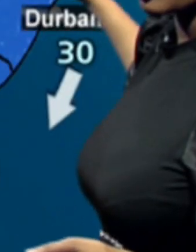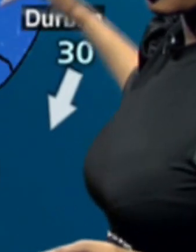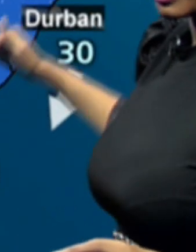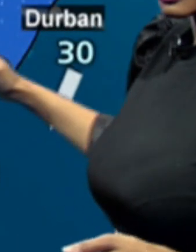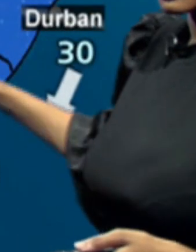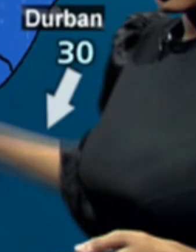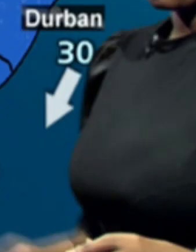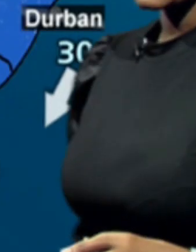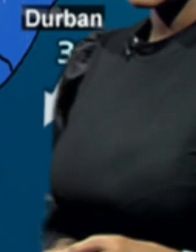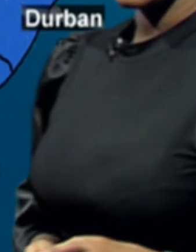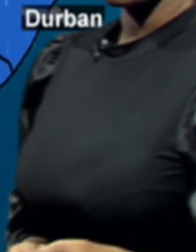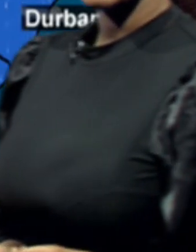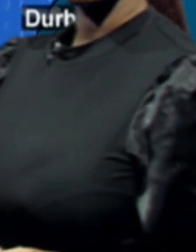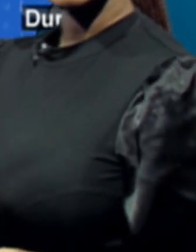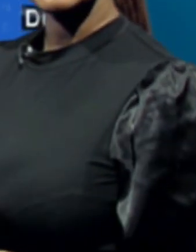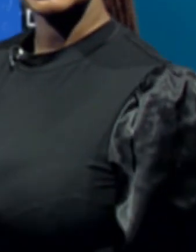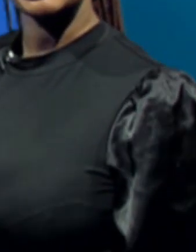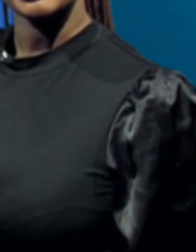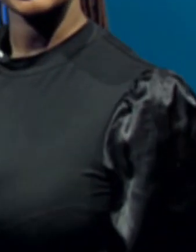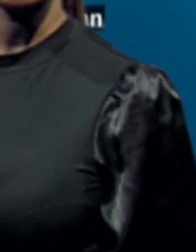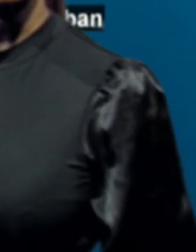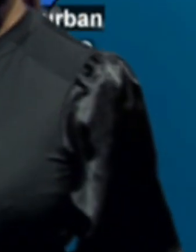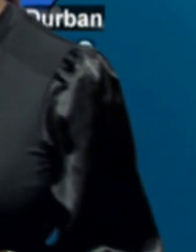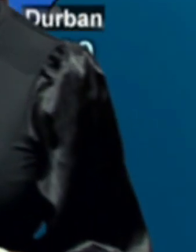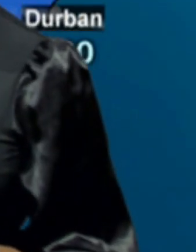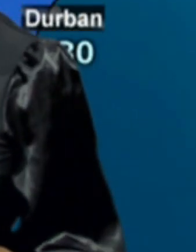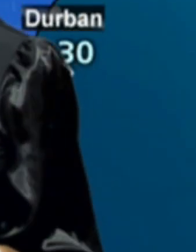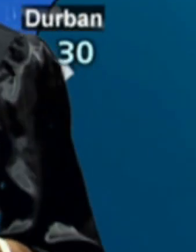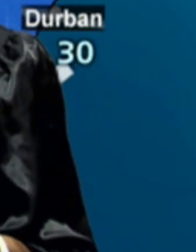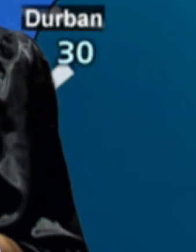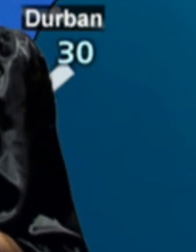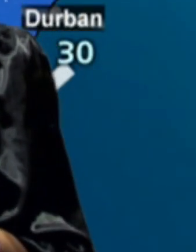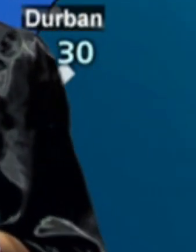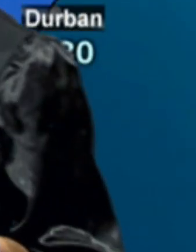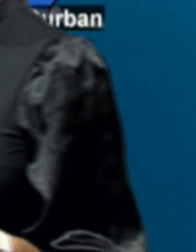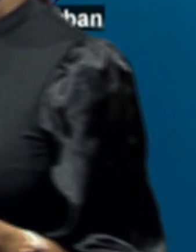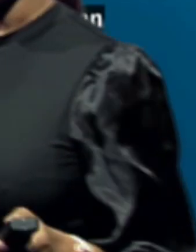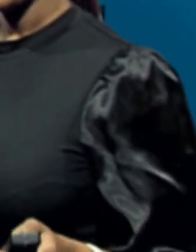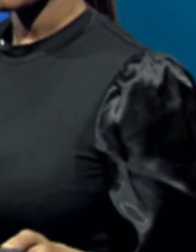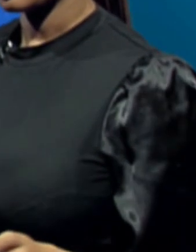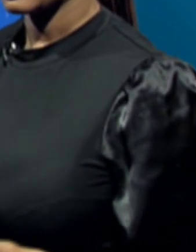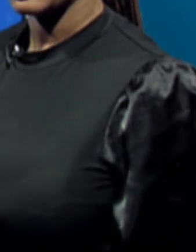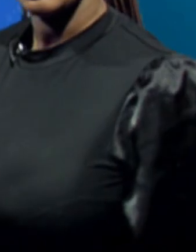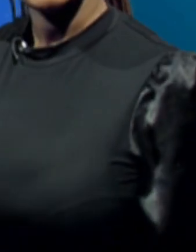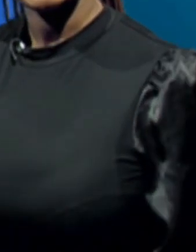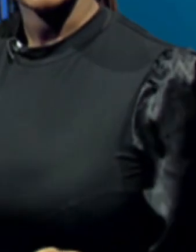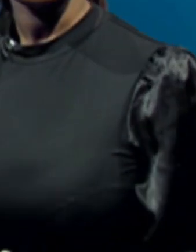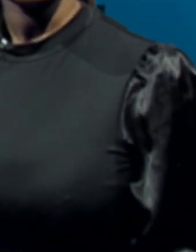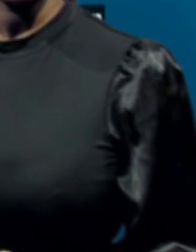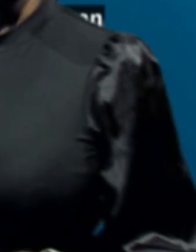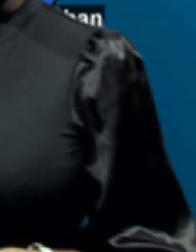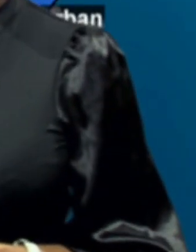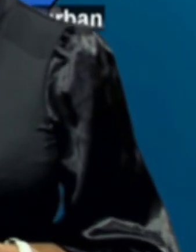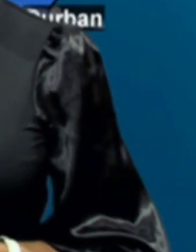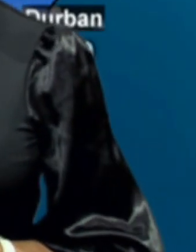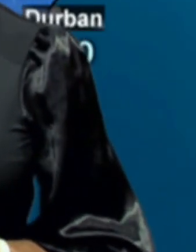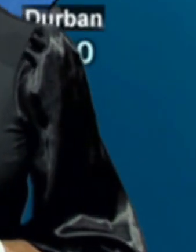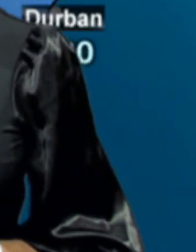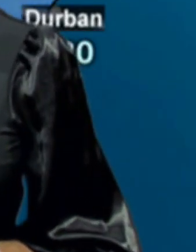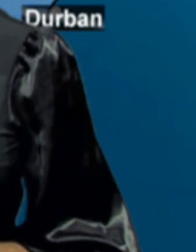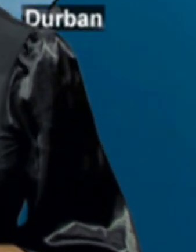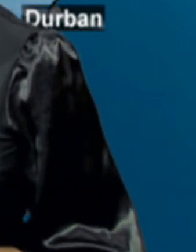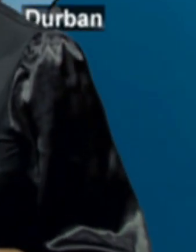karolo ya KwaZulu-Natal go tla nna le pula diperesente di le 60, mme karolo ya Bokone Bophirima le bogare jwa naga di tla nna le pula ya diperesente